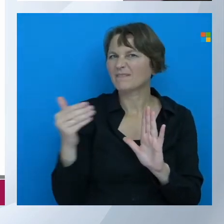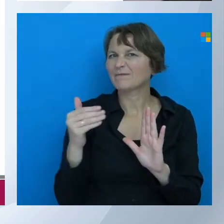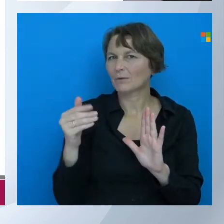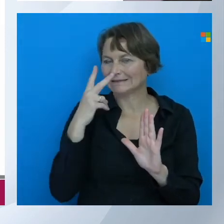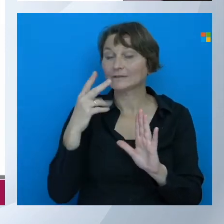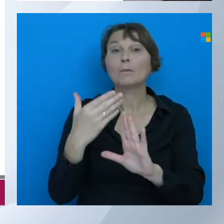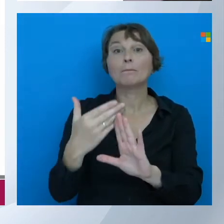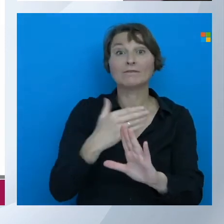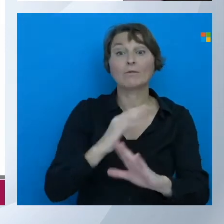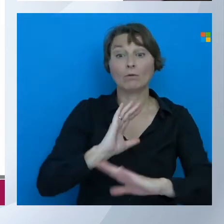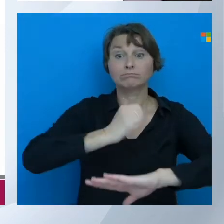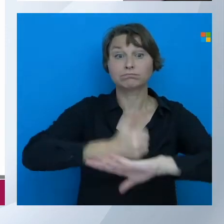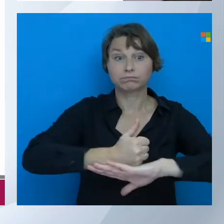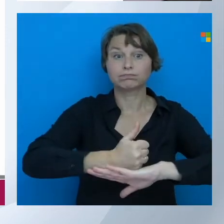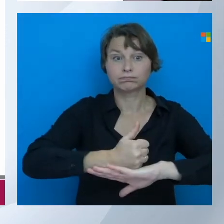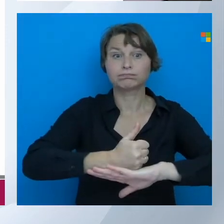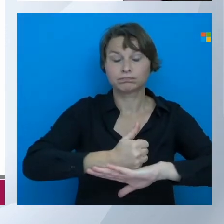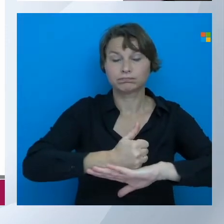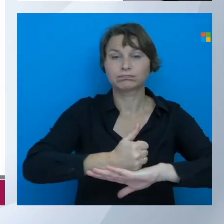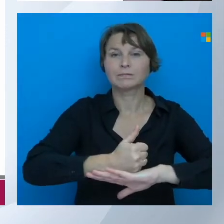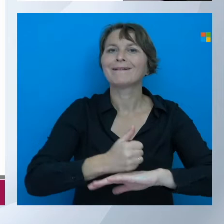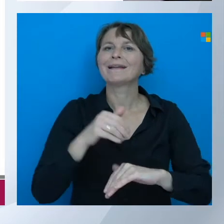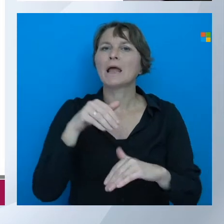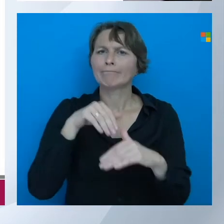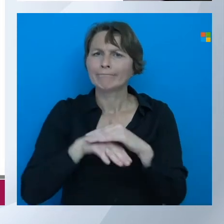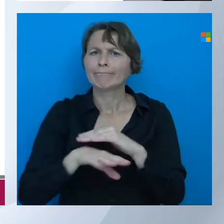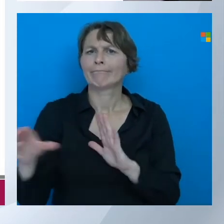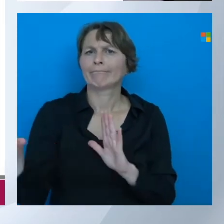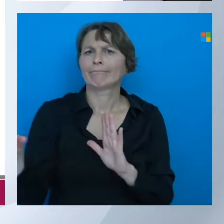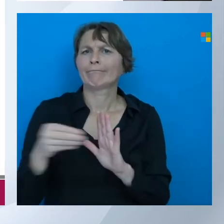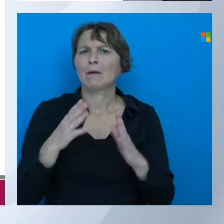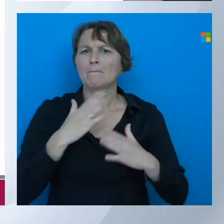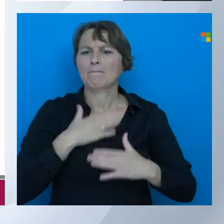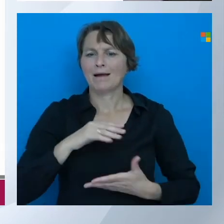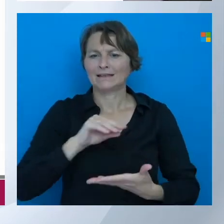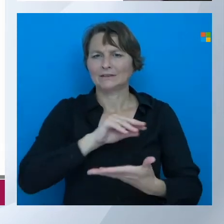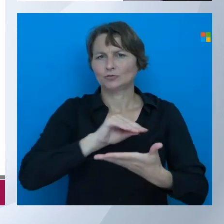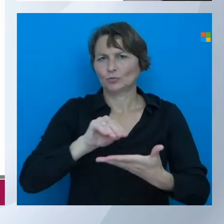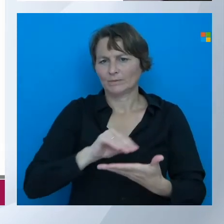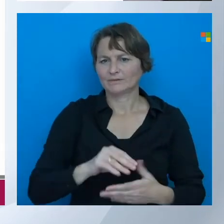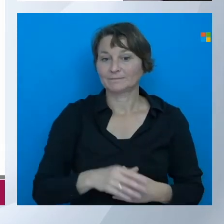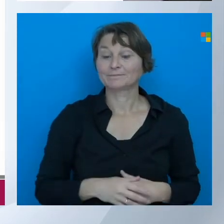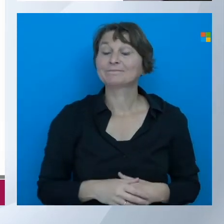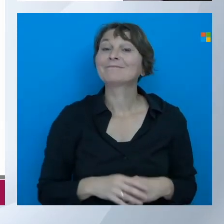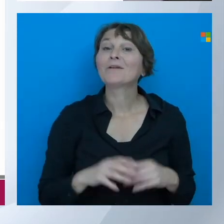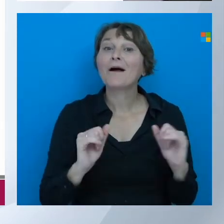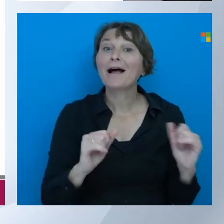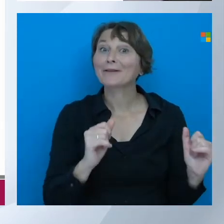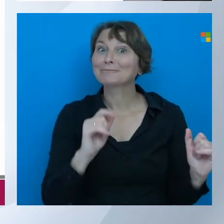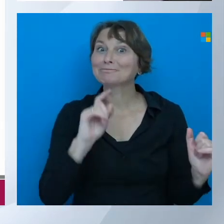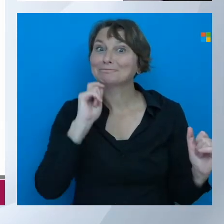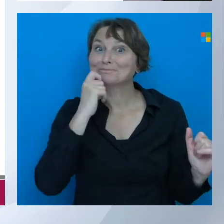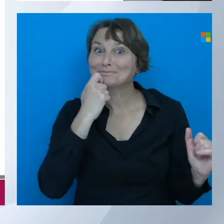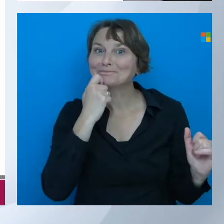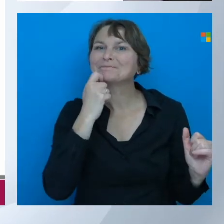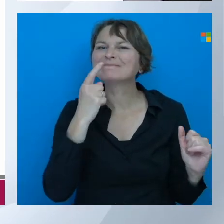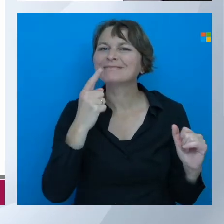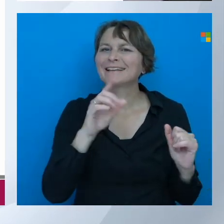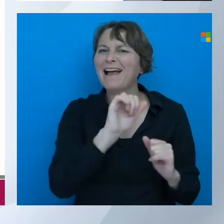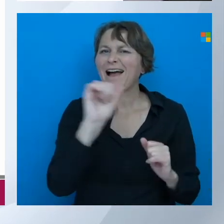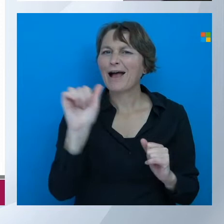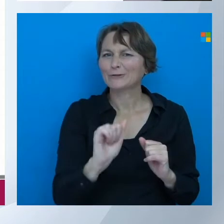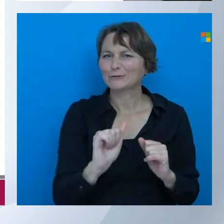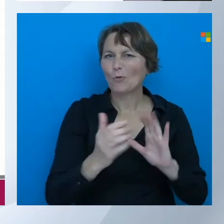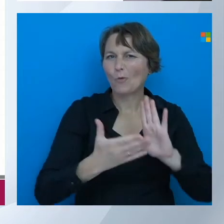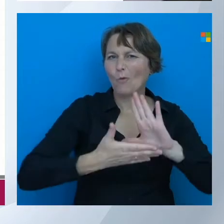simply import them within my script. And the other cool part is that Azure Automation also basically gives